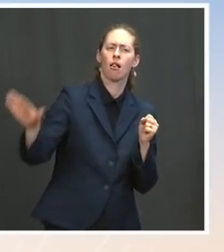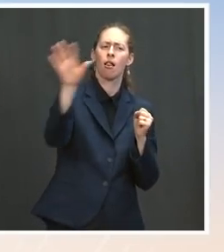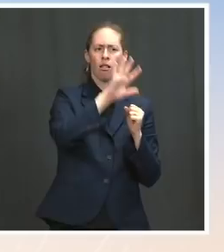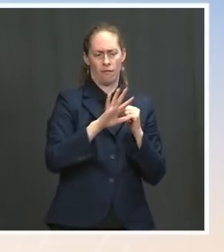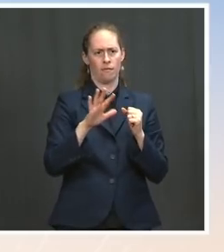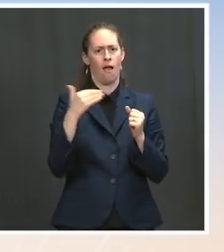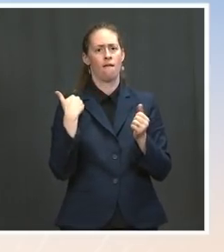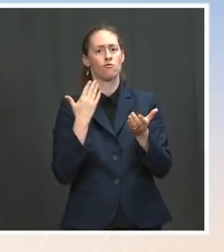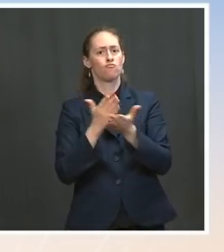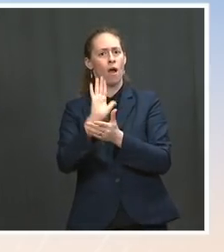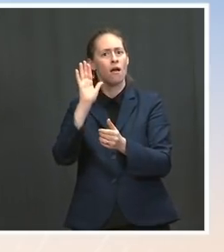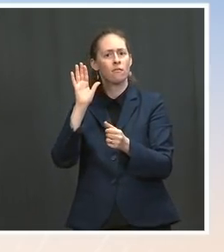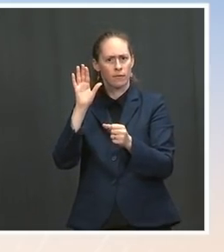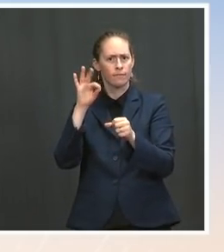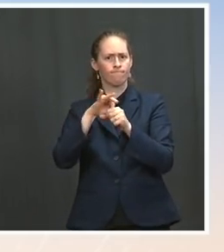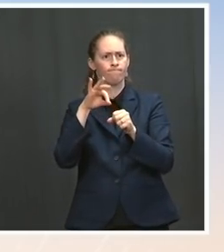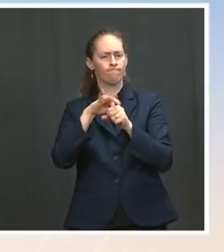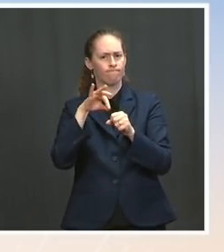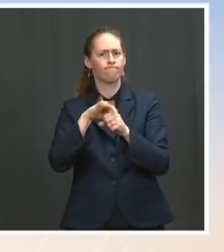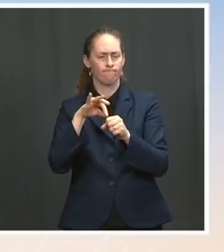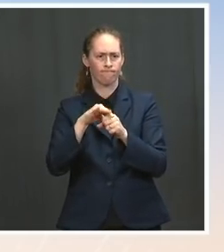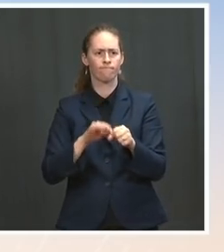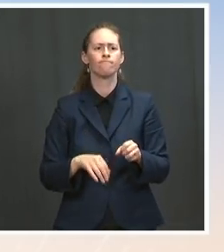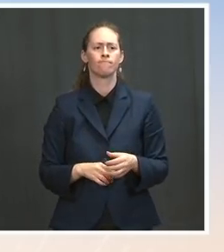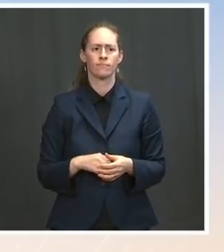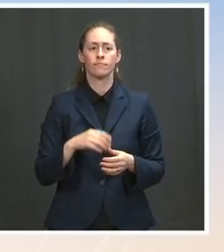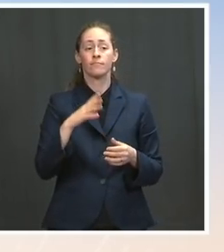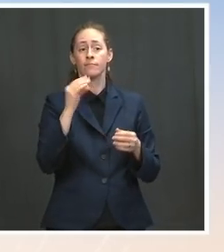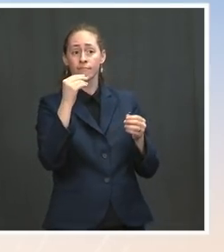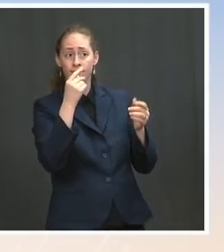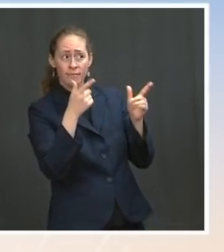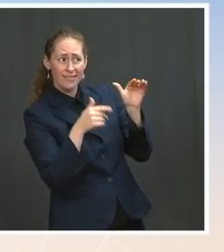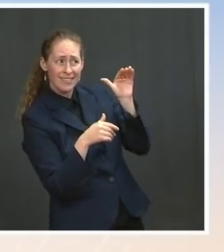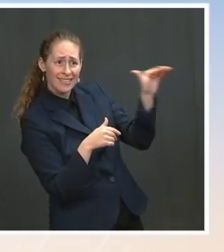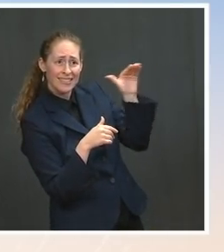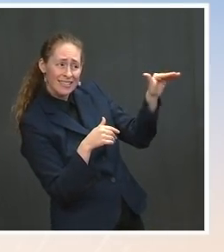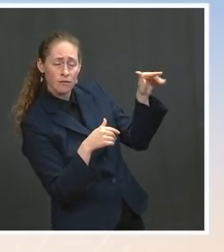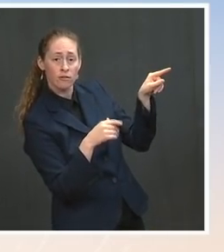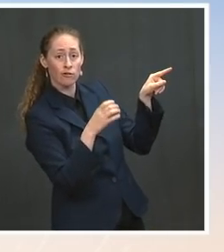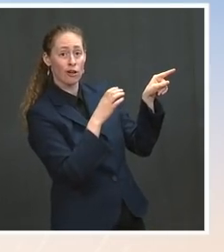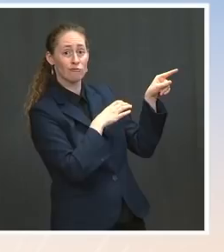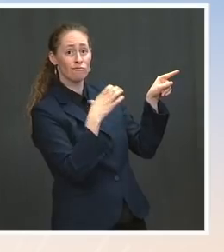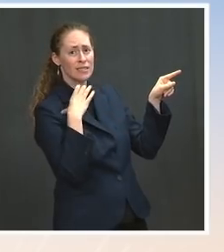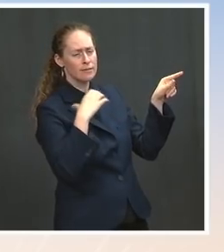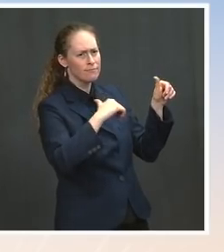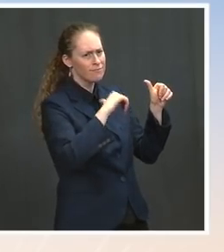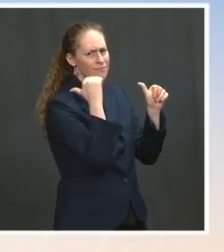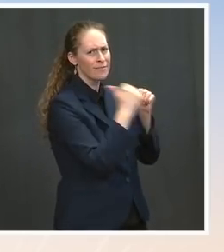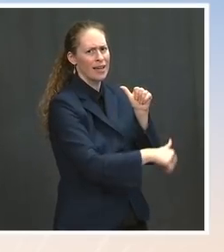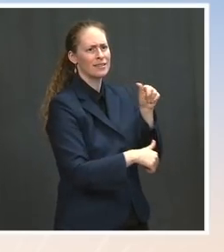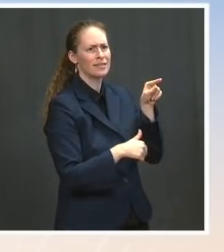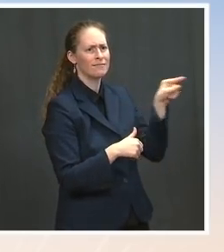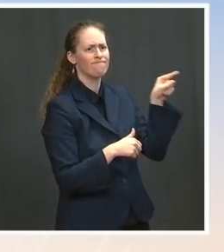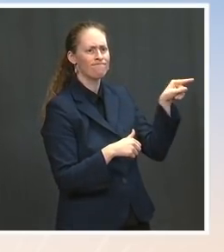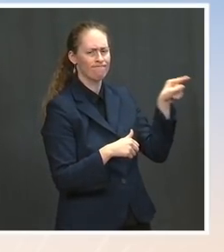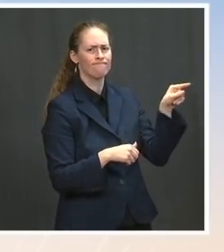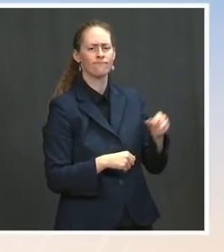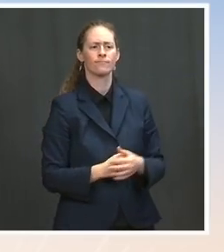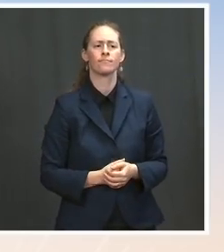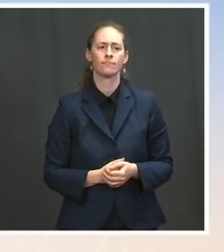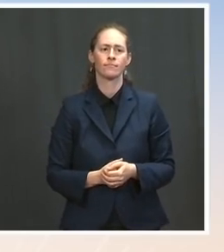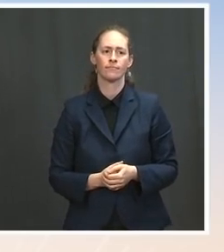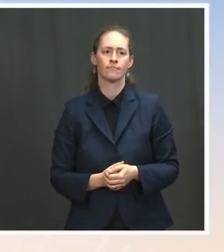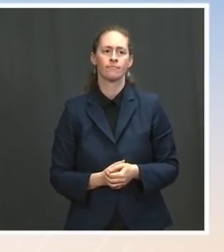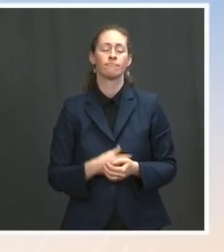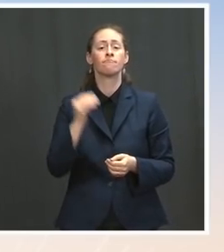of Congress, certainly to move legislation forward, something the president strongly supports. It also includes working with local organizations,